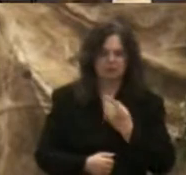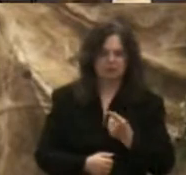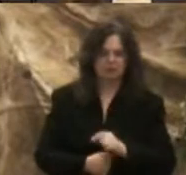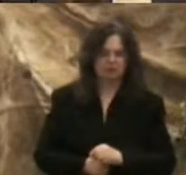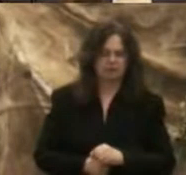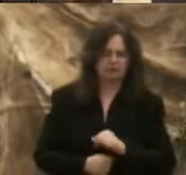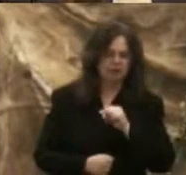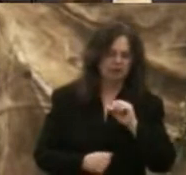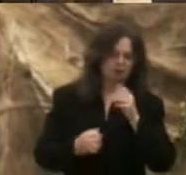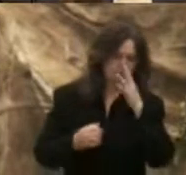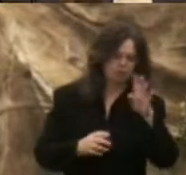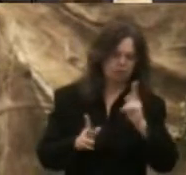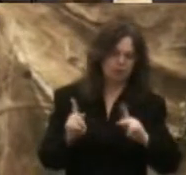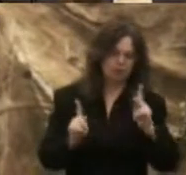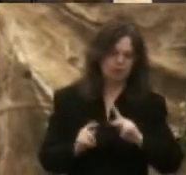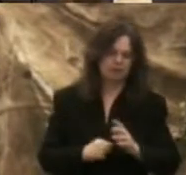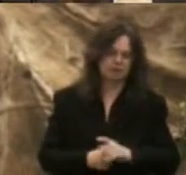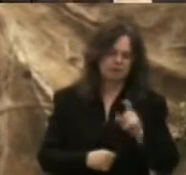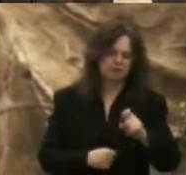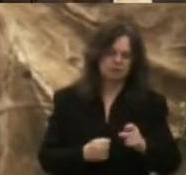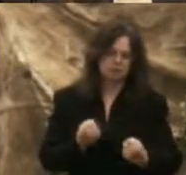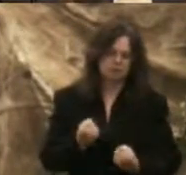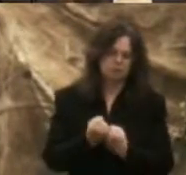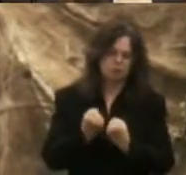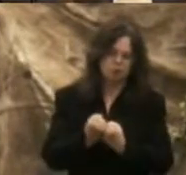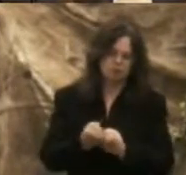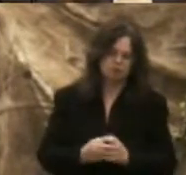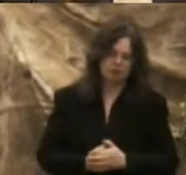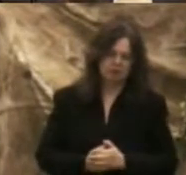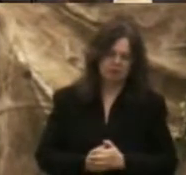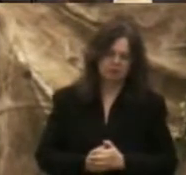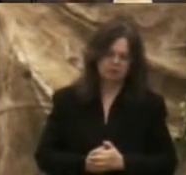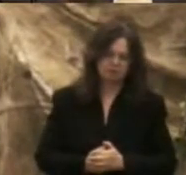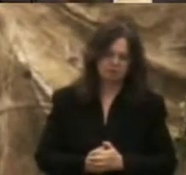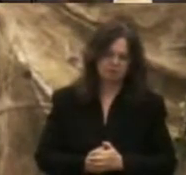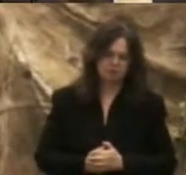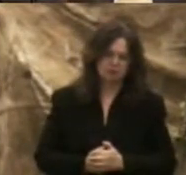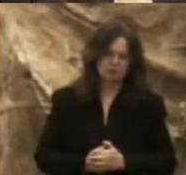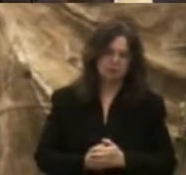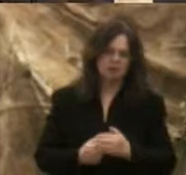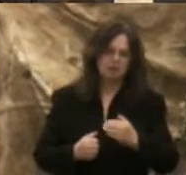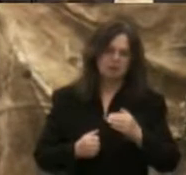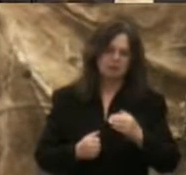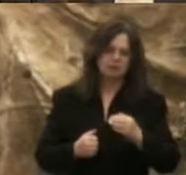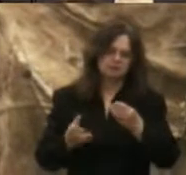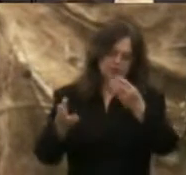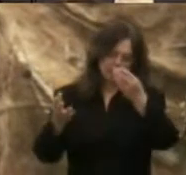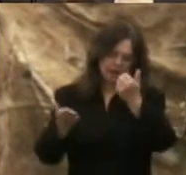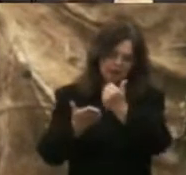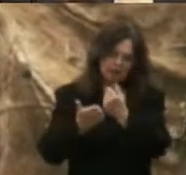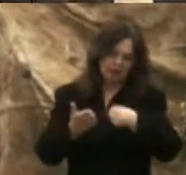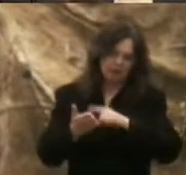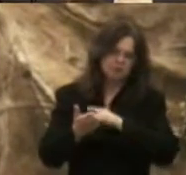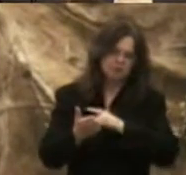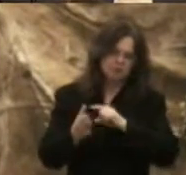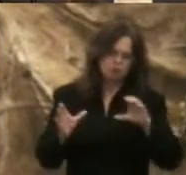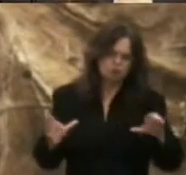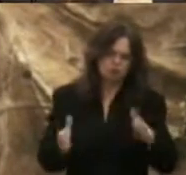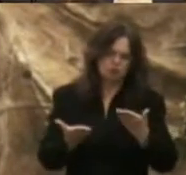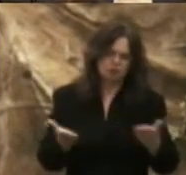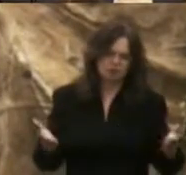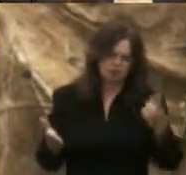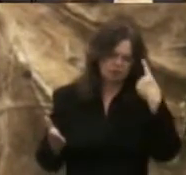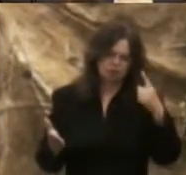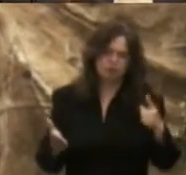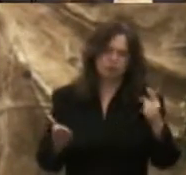suffering, and show us how rich a life of generosity can be. Compel us to take action for the sake